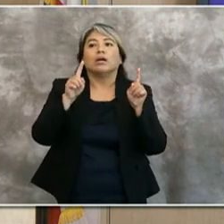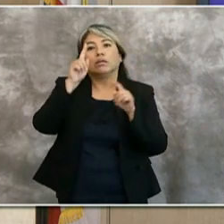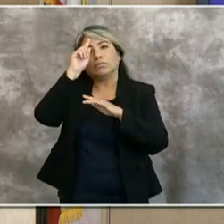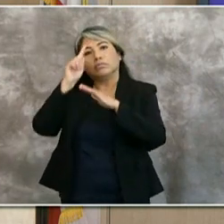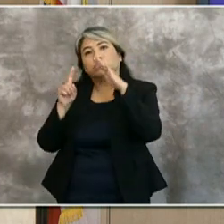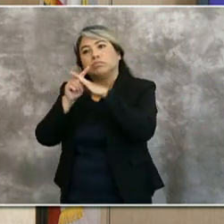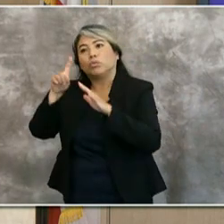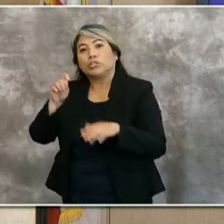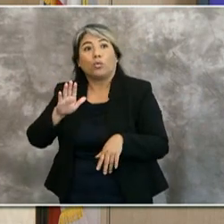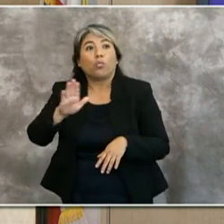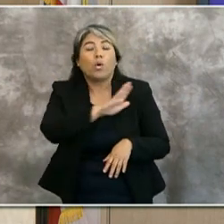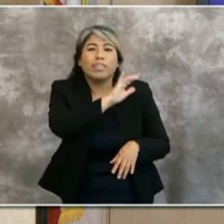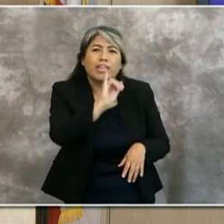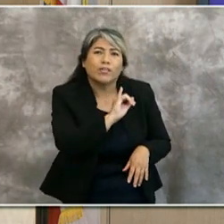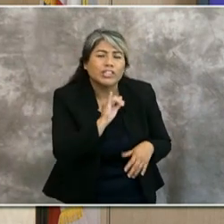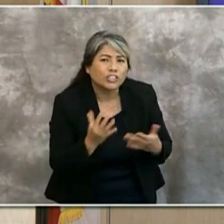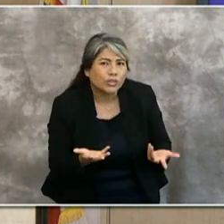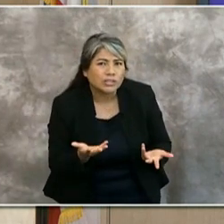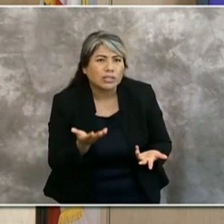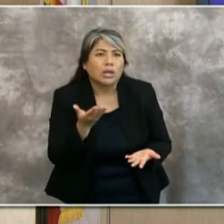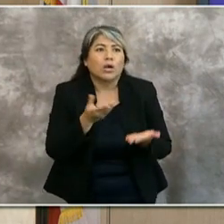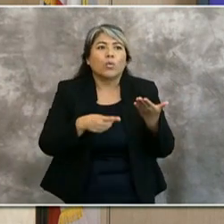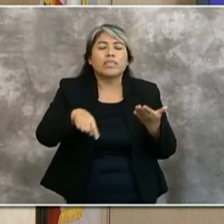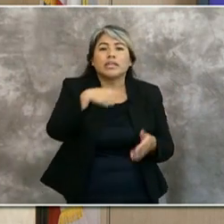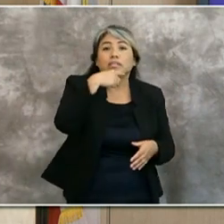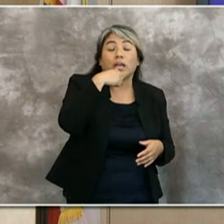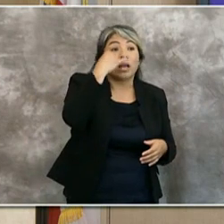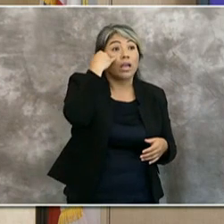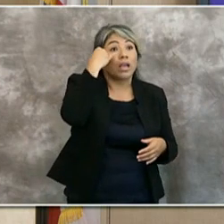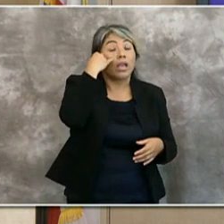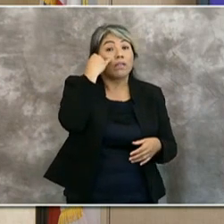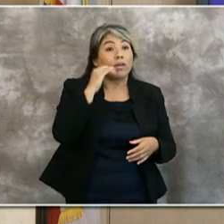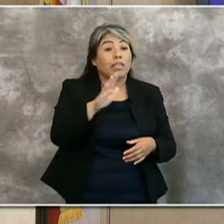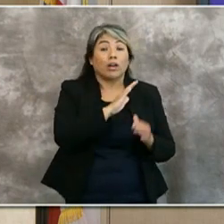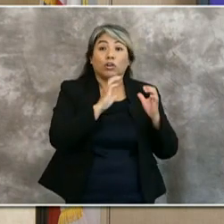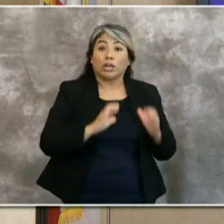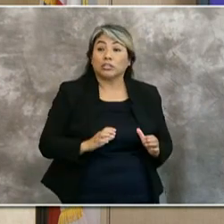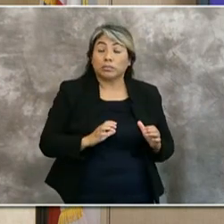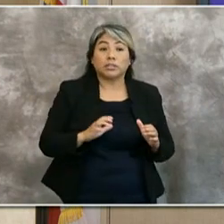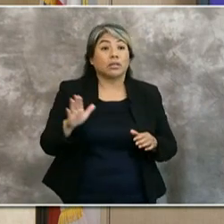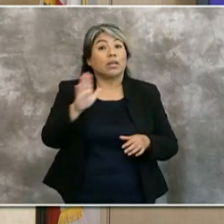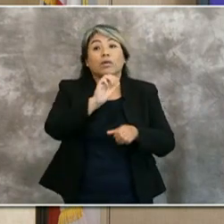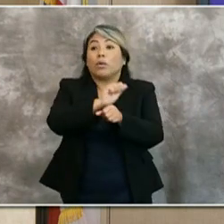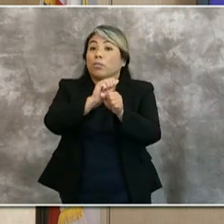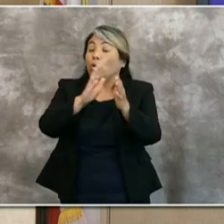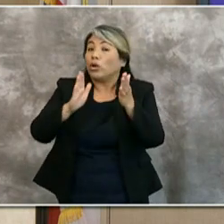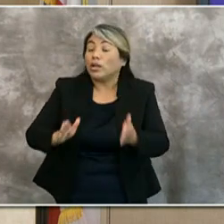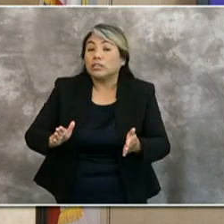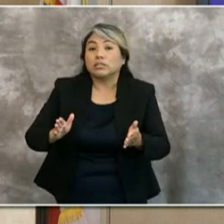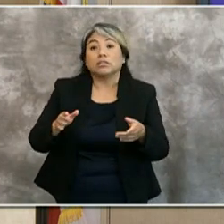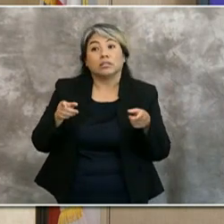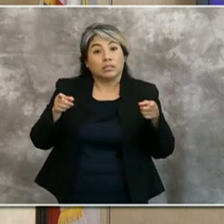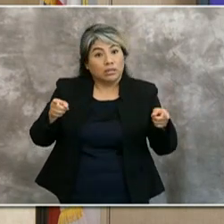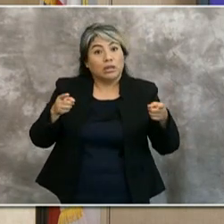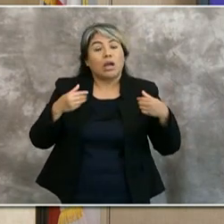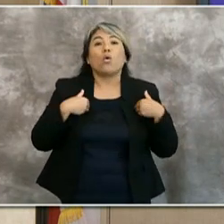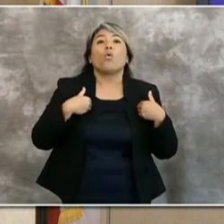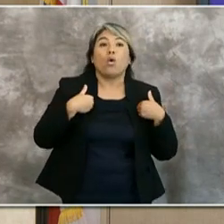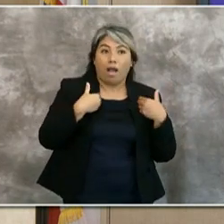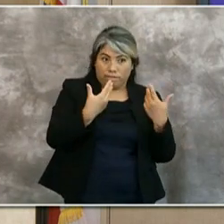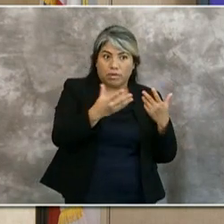to what their insurance might say in regards to if they had their customers, their employees that came down